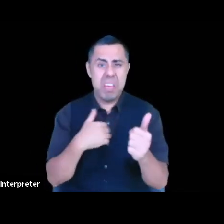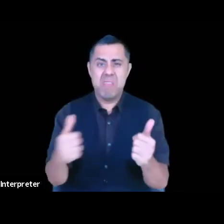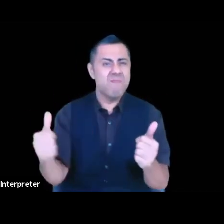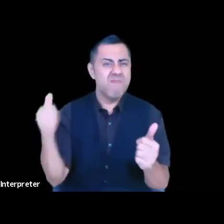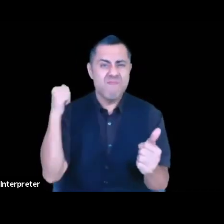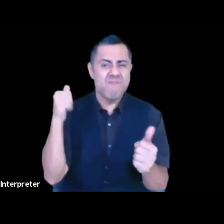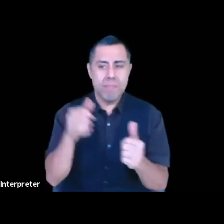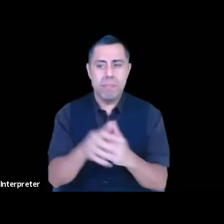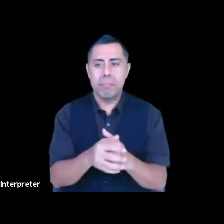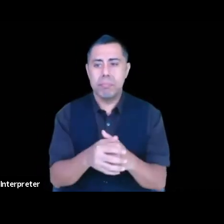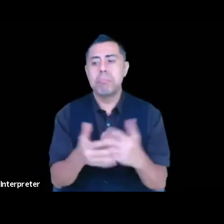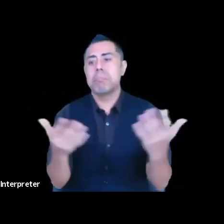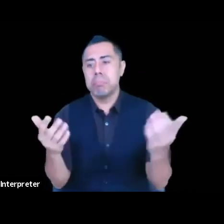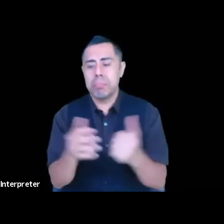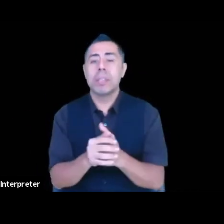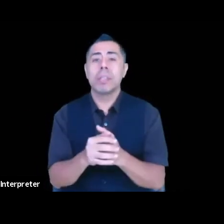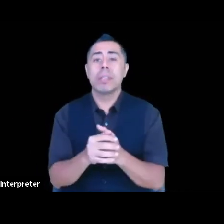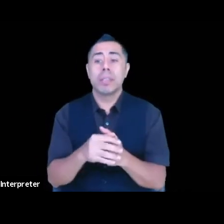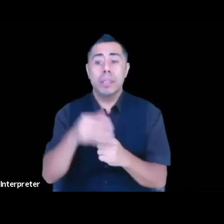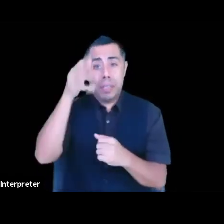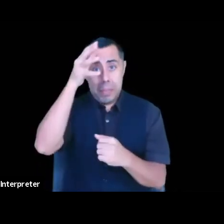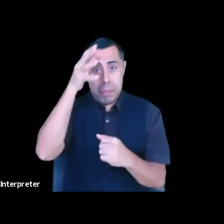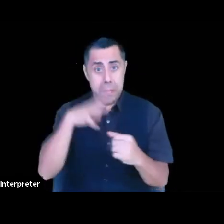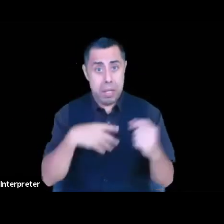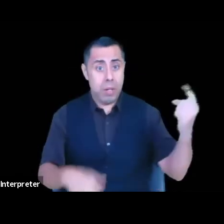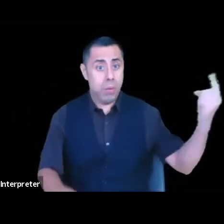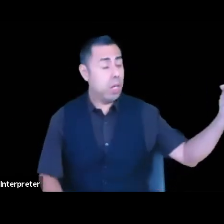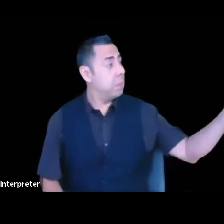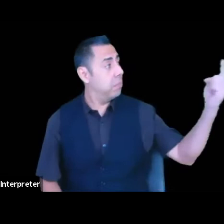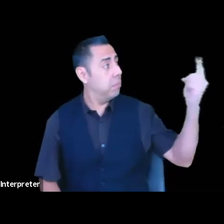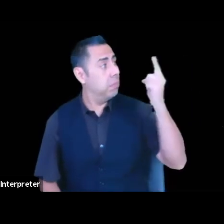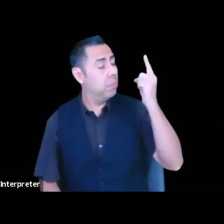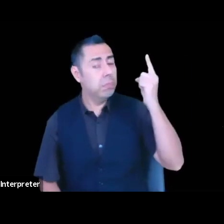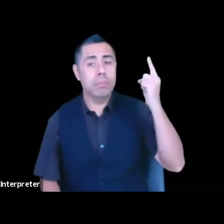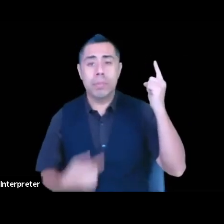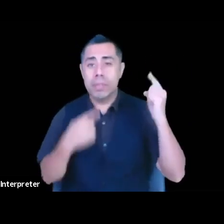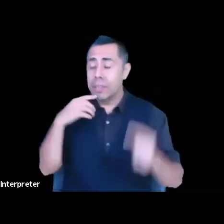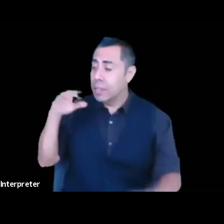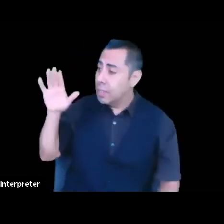this guy walked up to me and he said, "Hey, Maria, why don't you